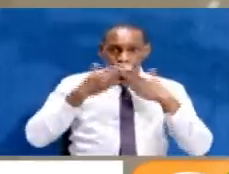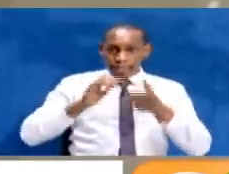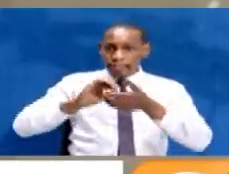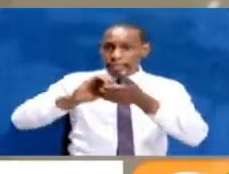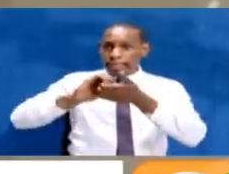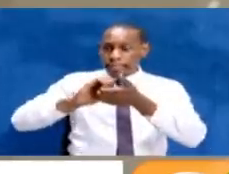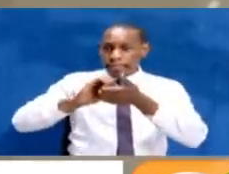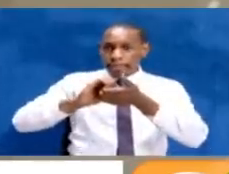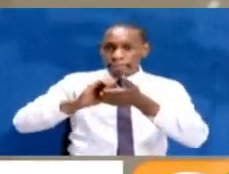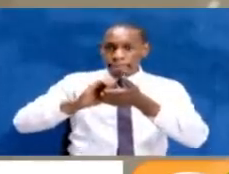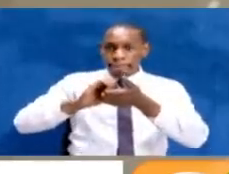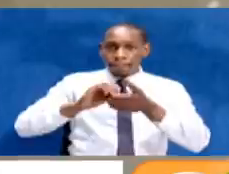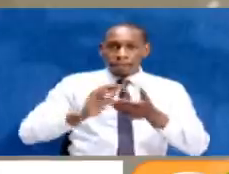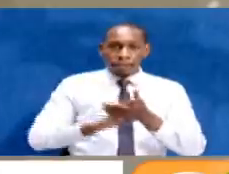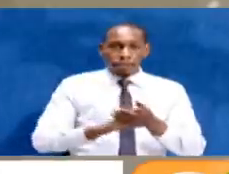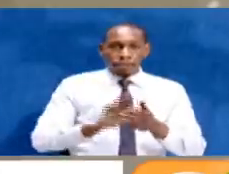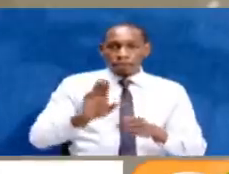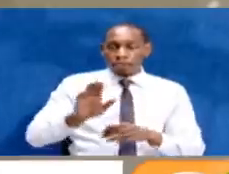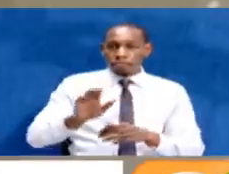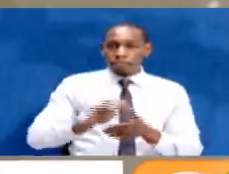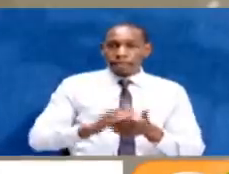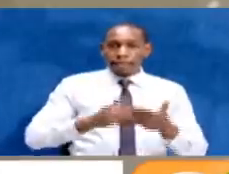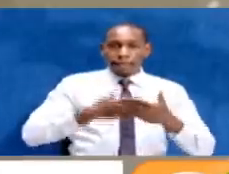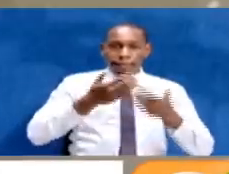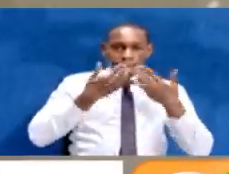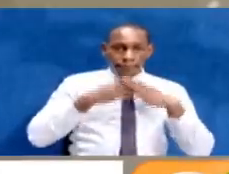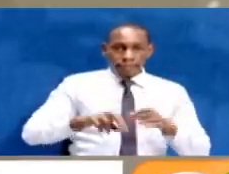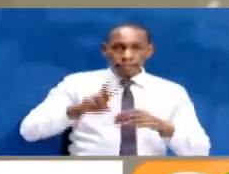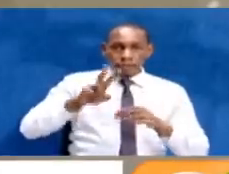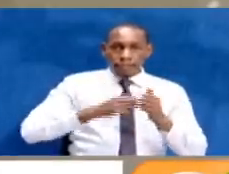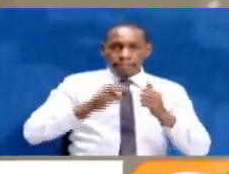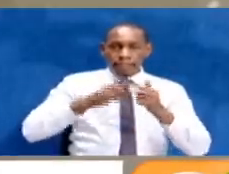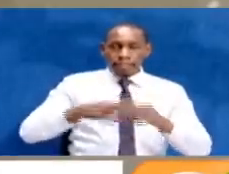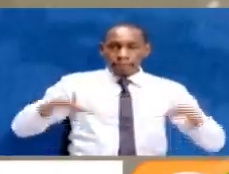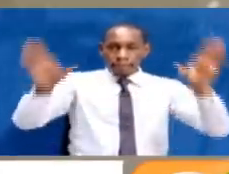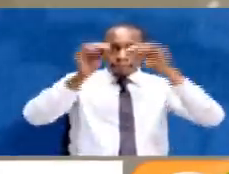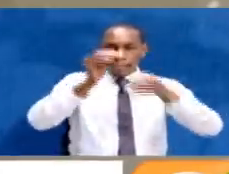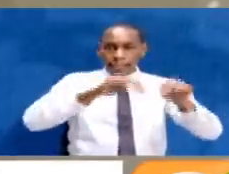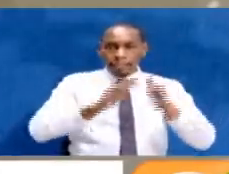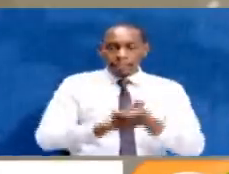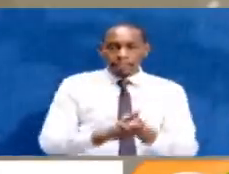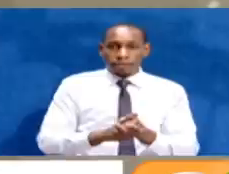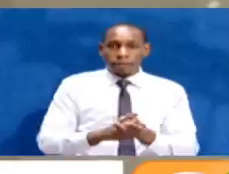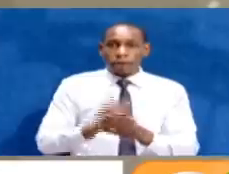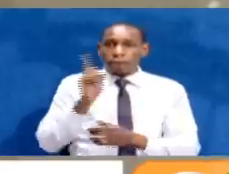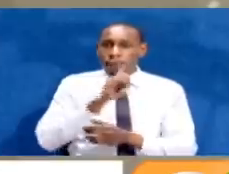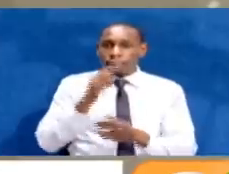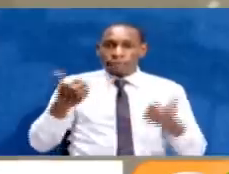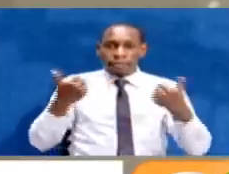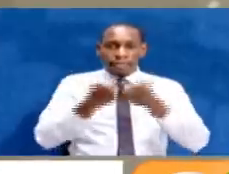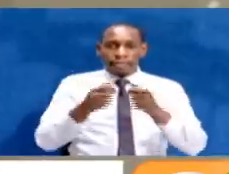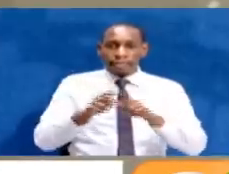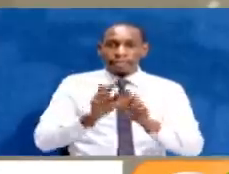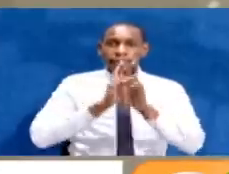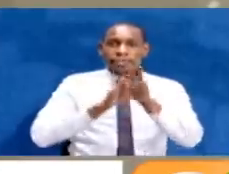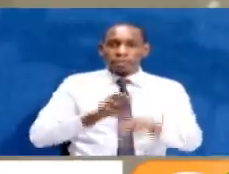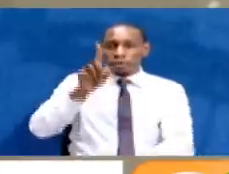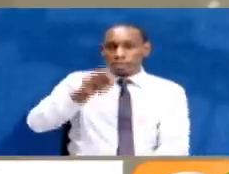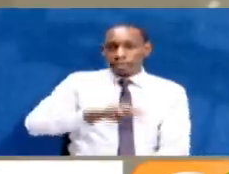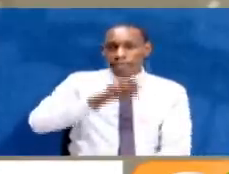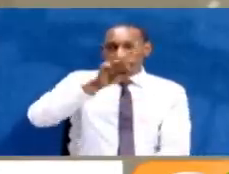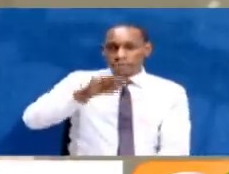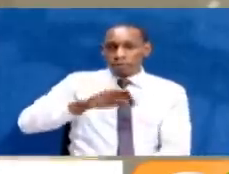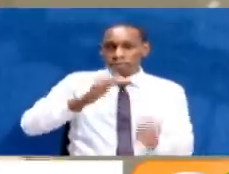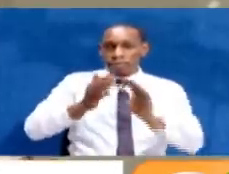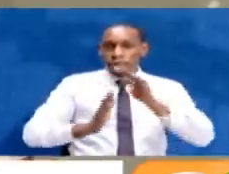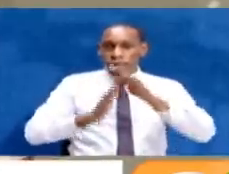handshake, after the 2017 presidential election, hugely contested, and even the results nullified by the Supreme